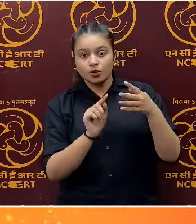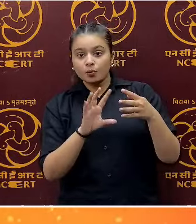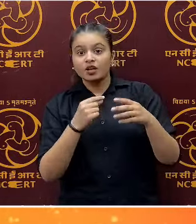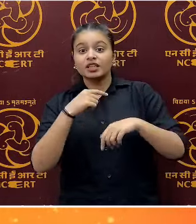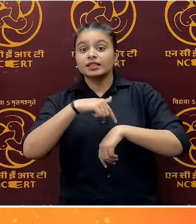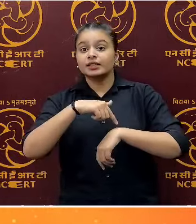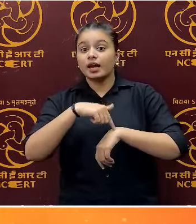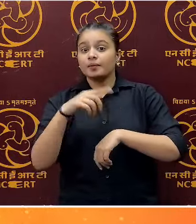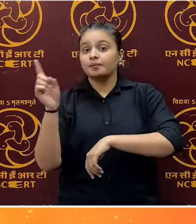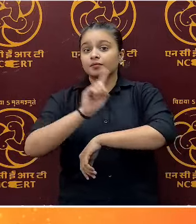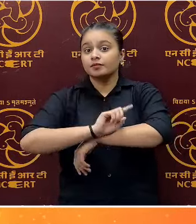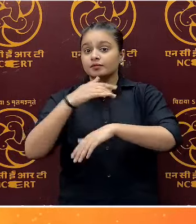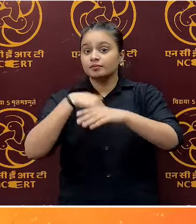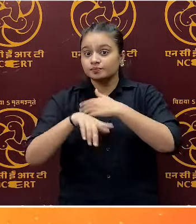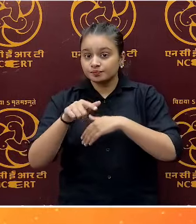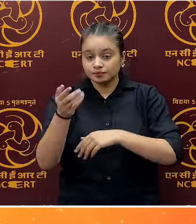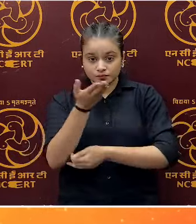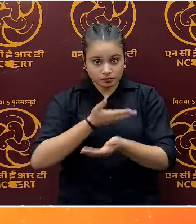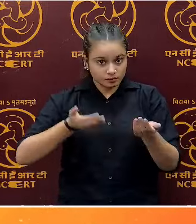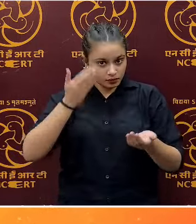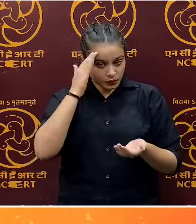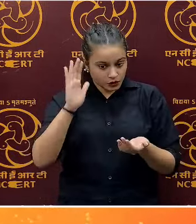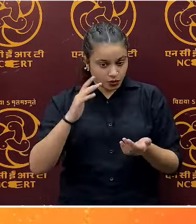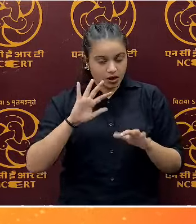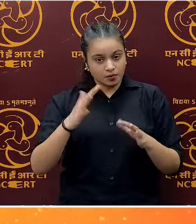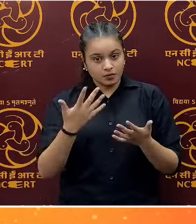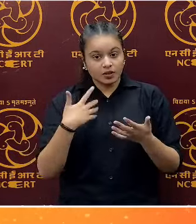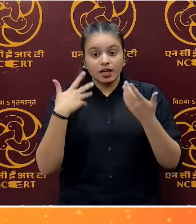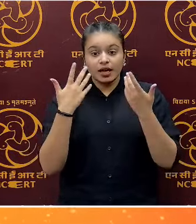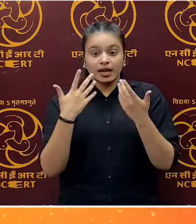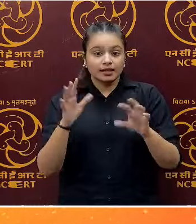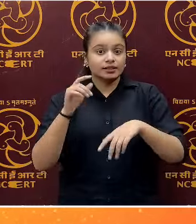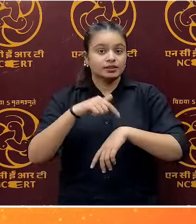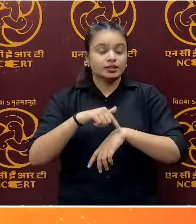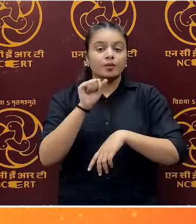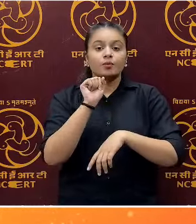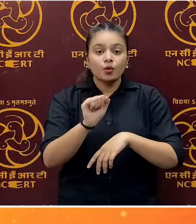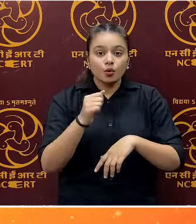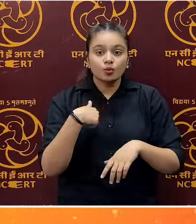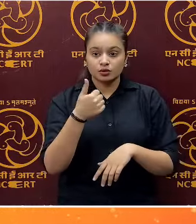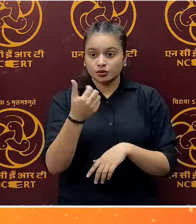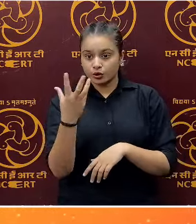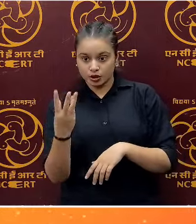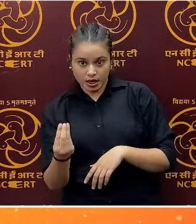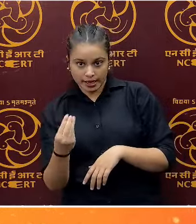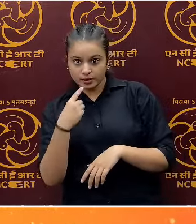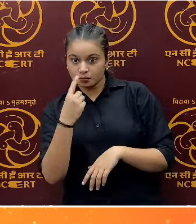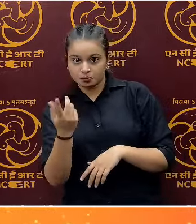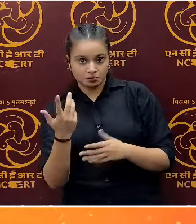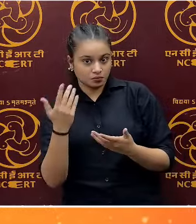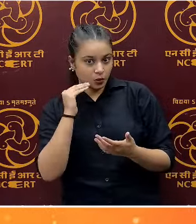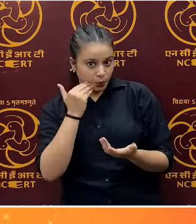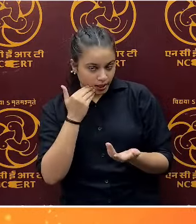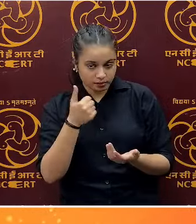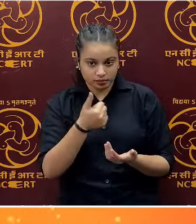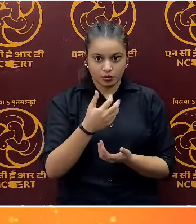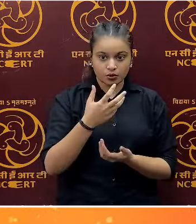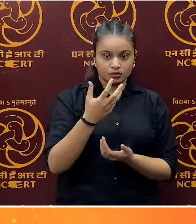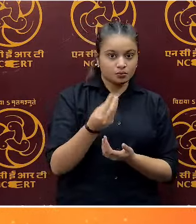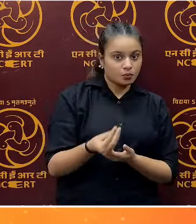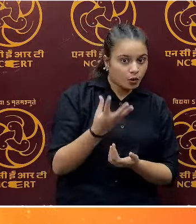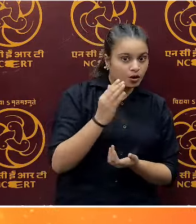the day, that when you can know that at which time you are supposed to say good night or good evening. And there was this trick